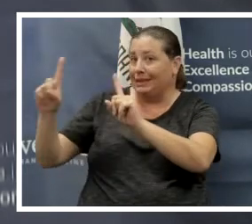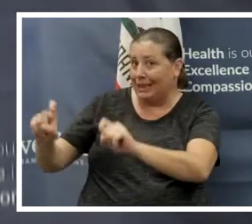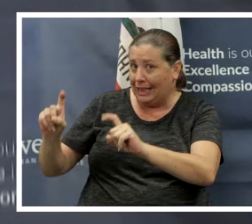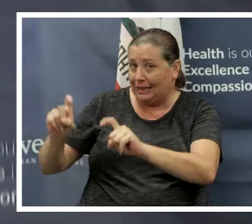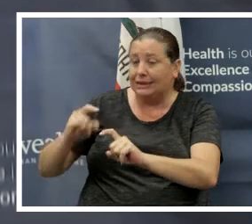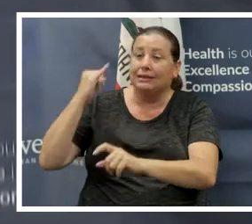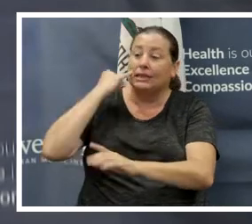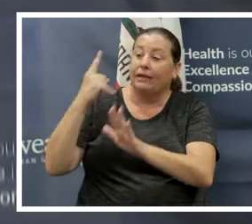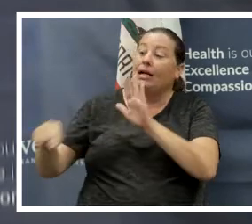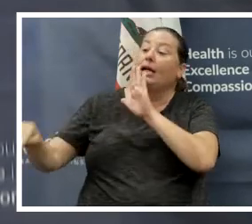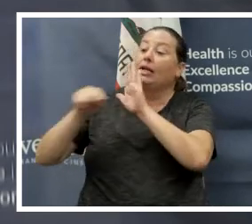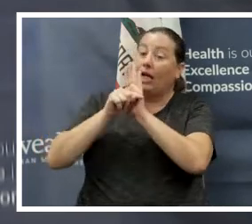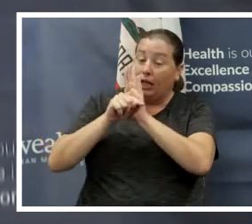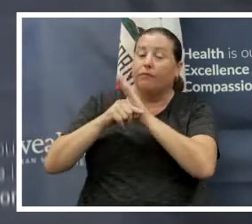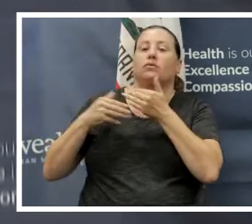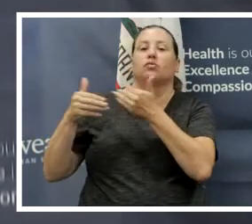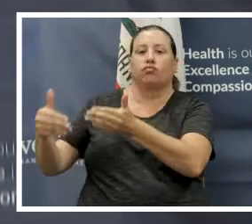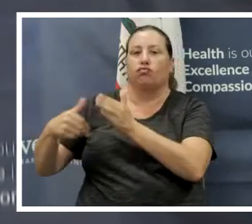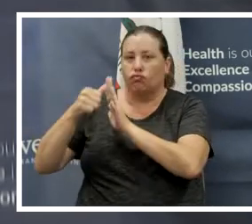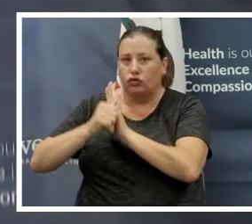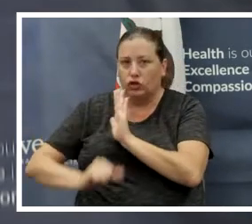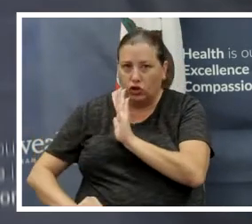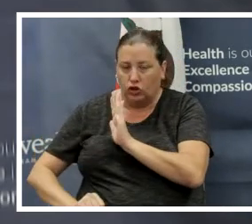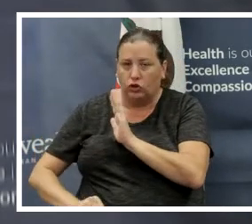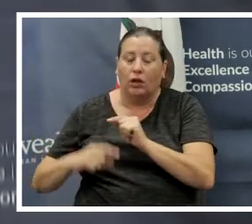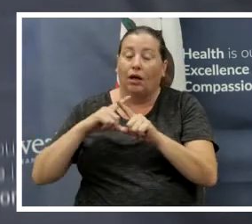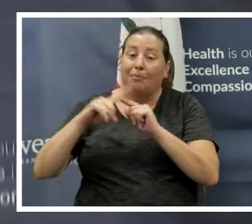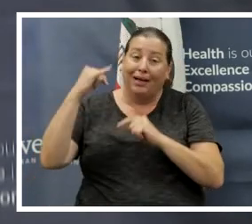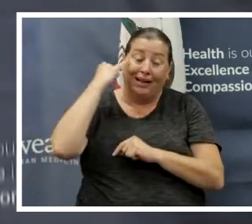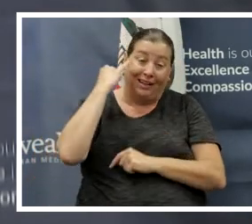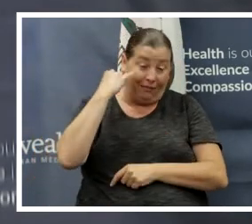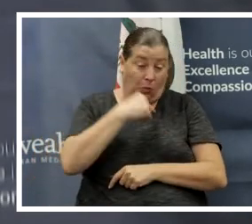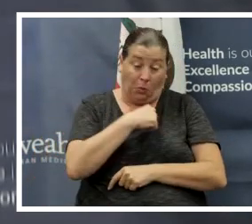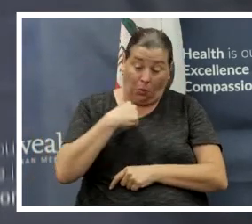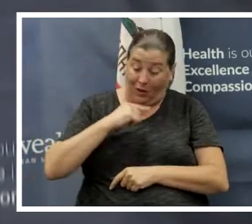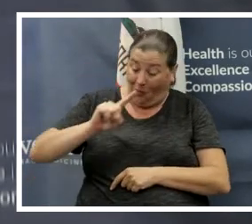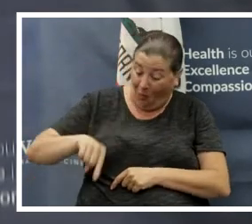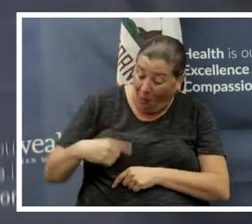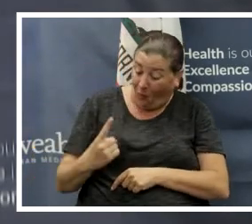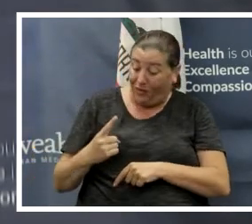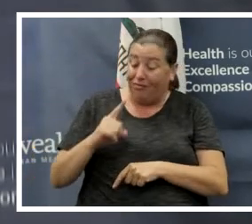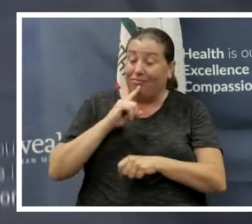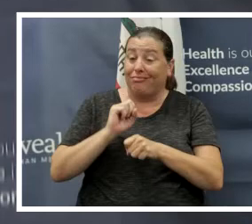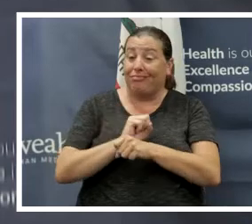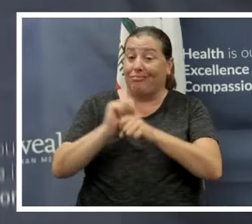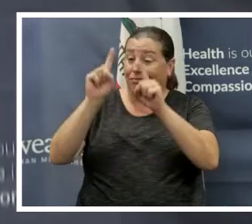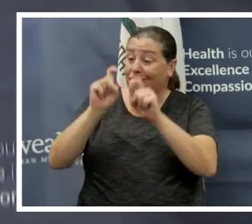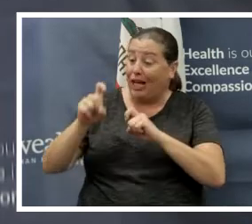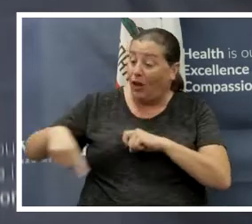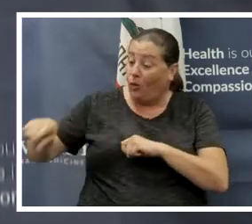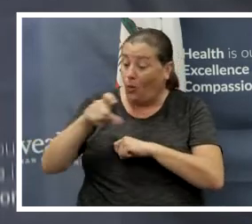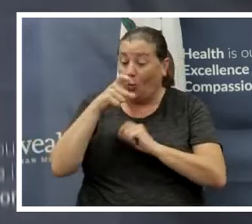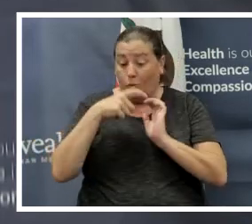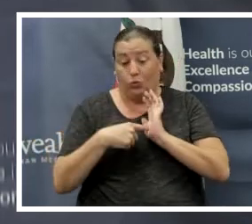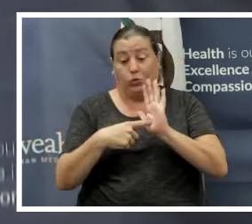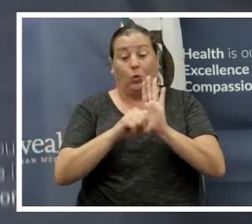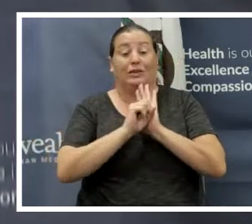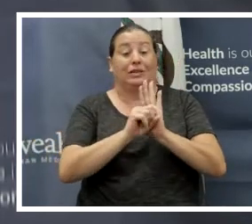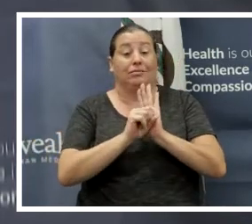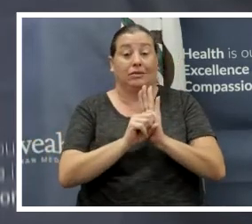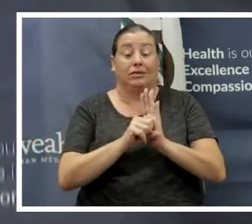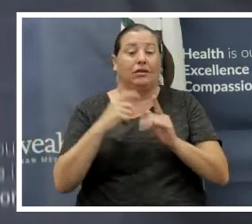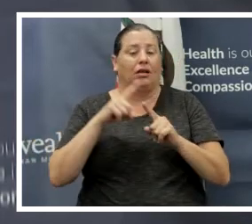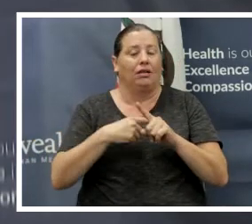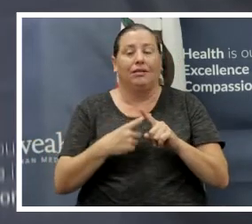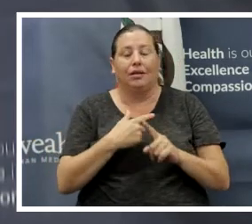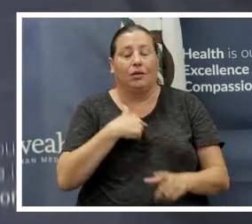then they have their surgery. But if we only test symptomatic people, then we're always going to have a